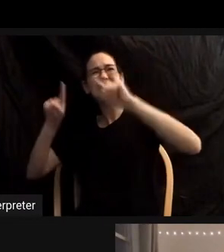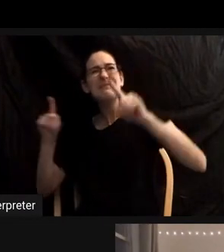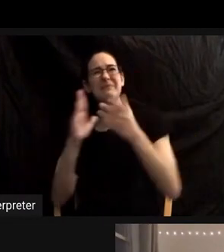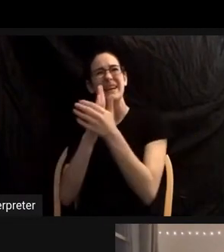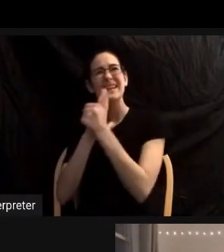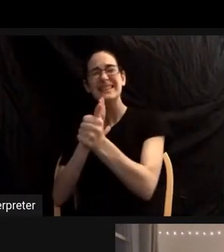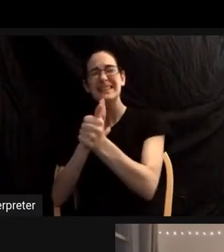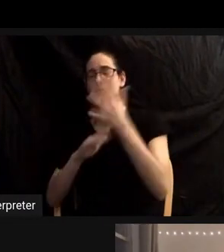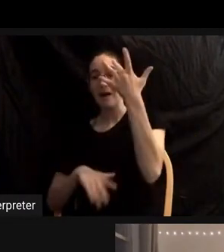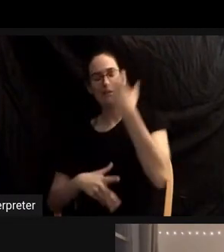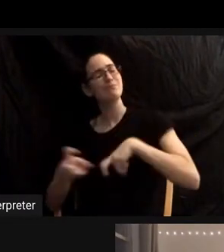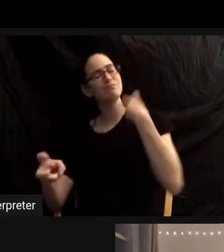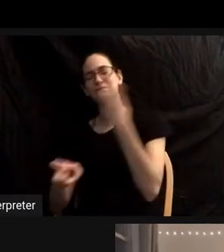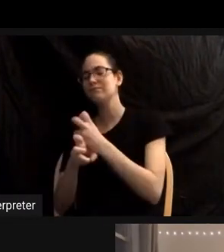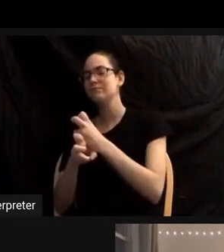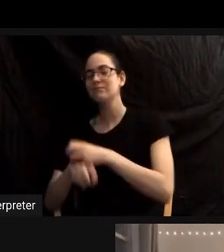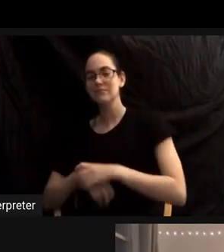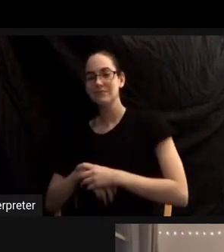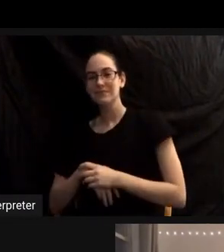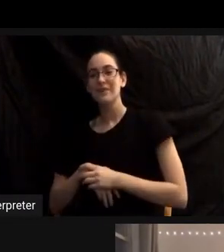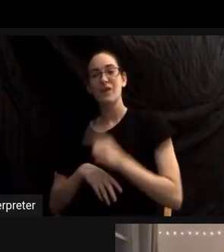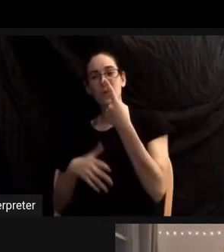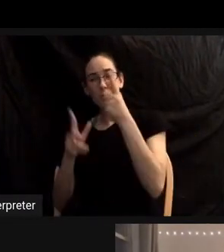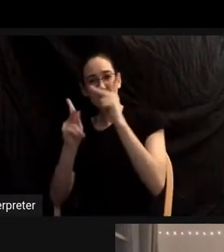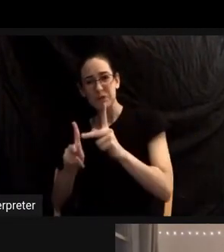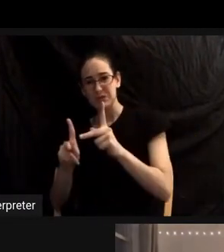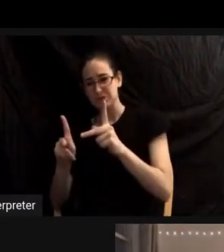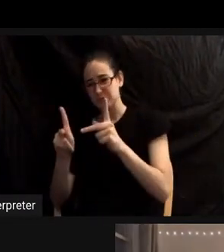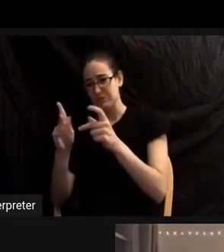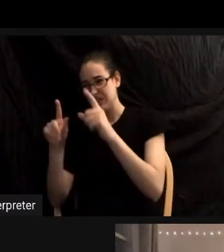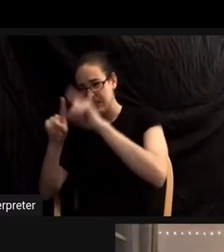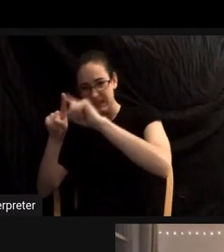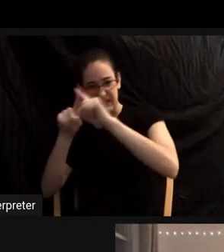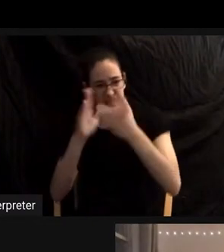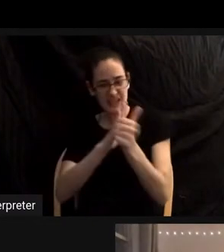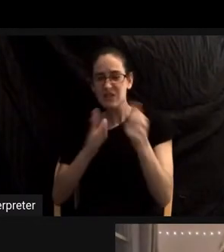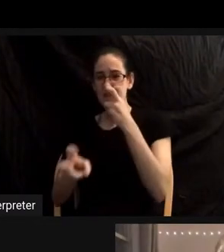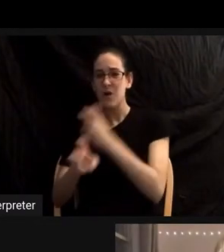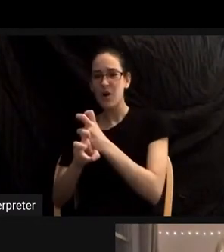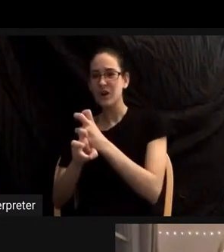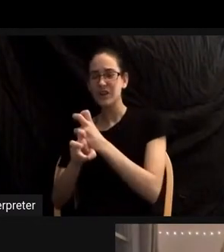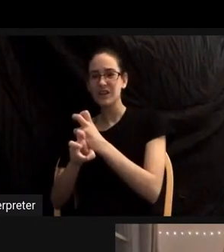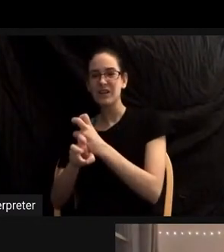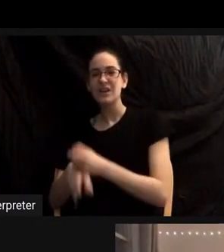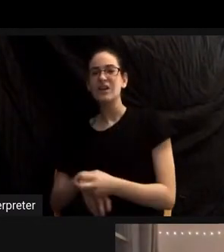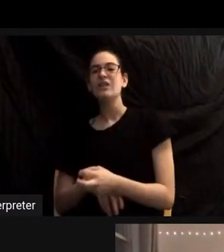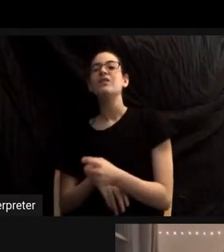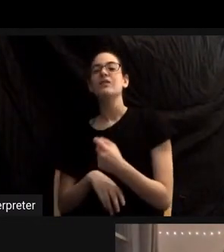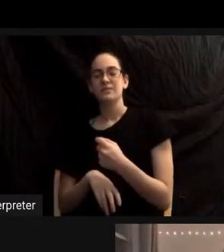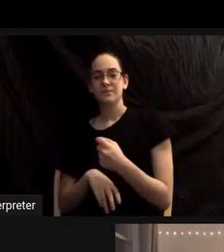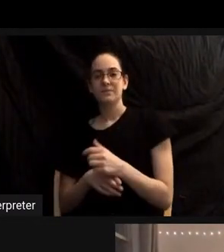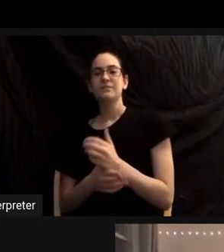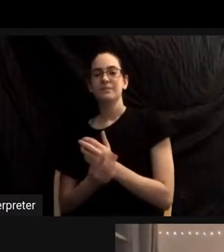so hard on one person to do it. And so I always like to posit that I live in